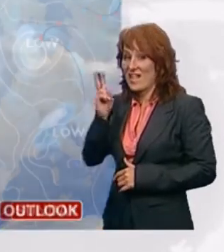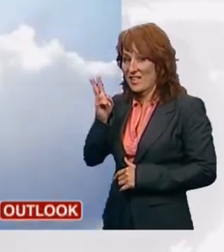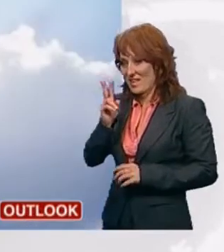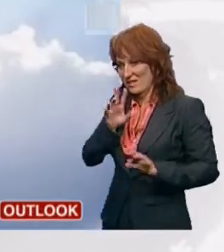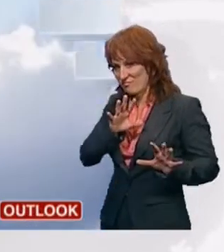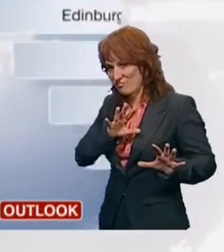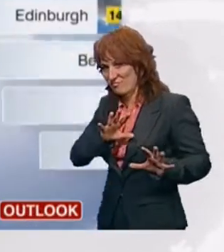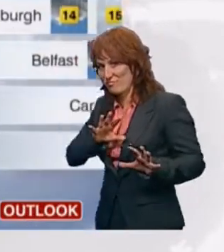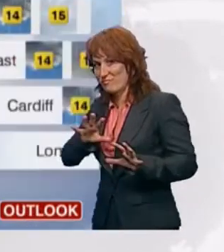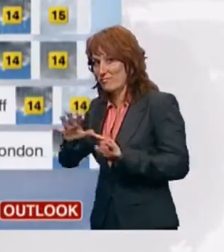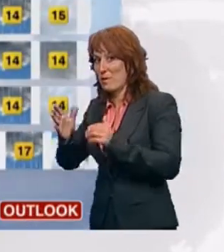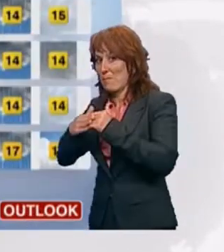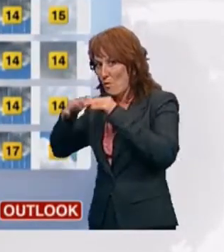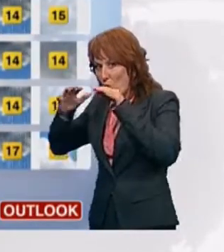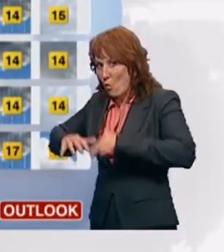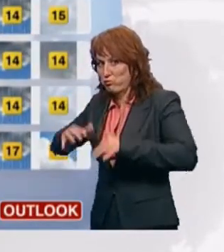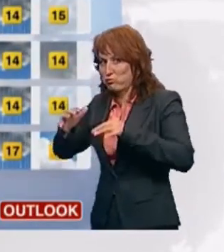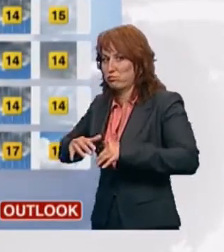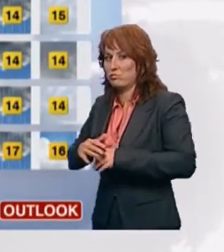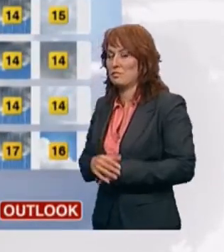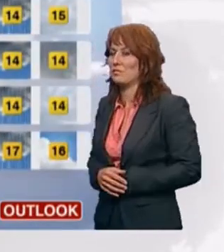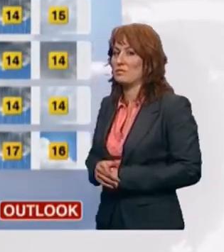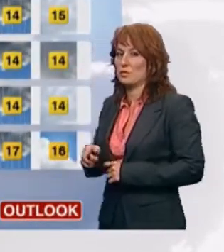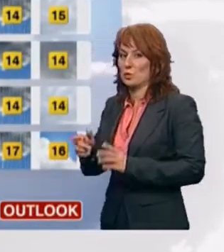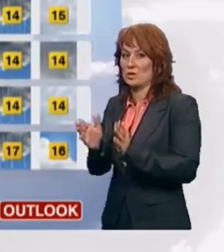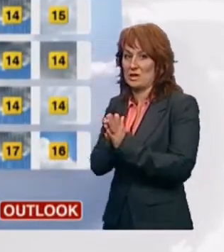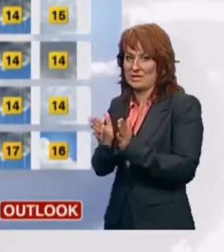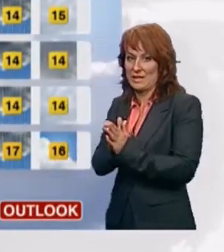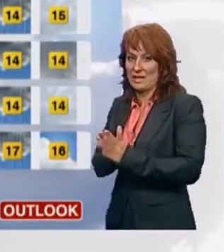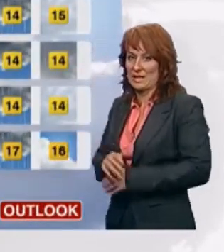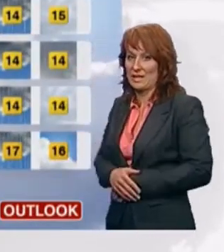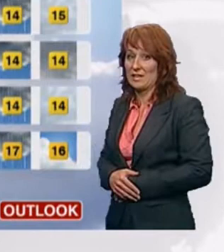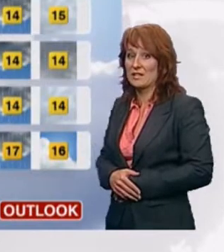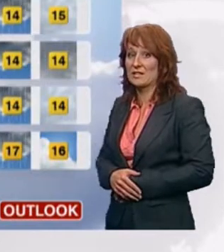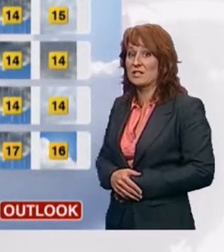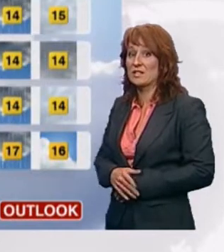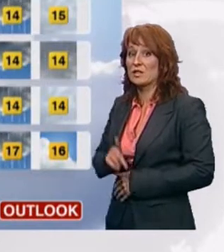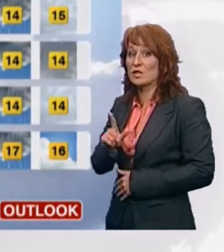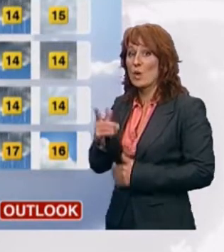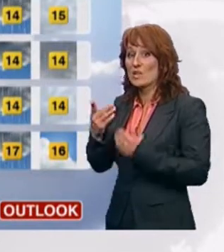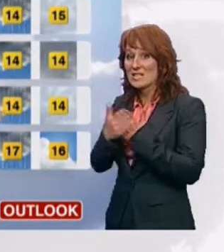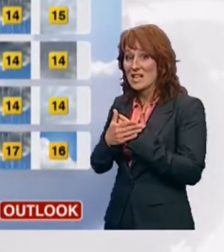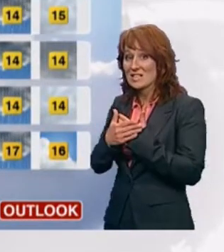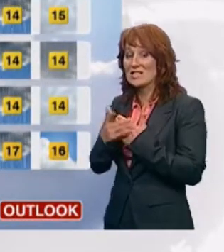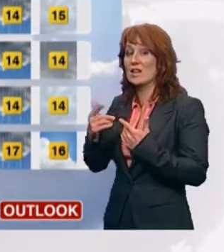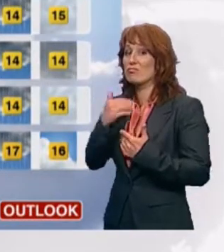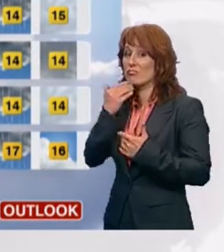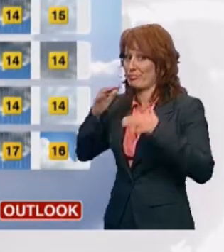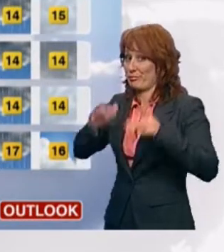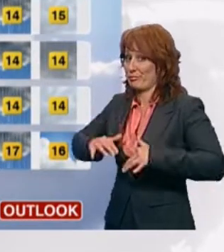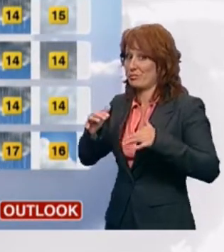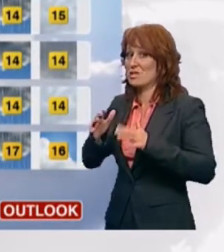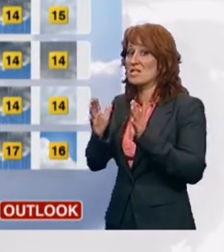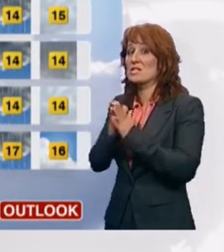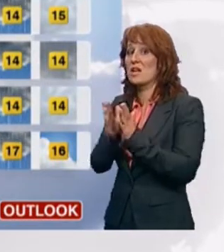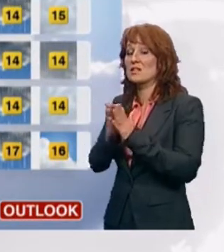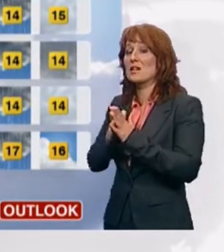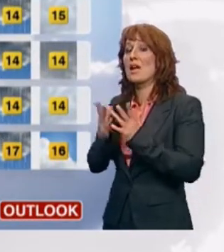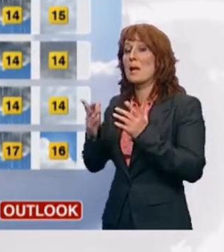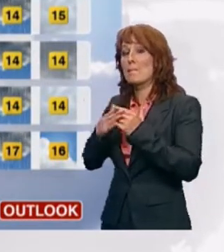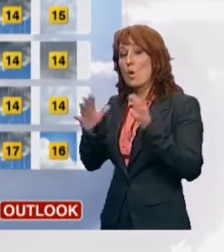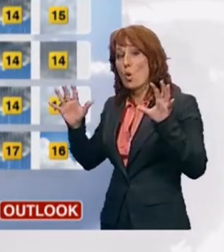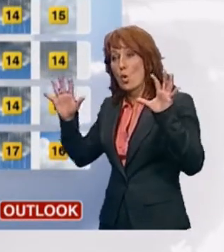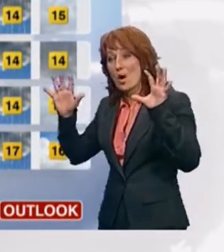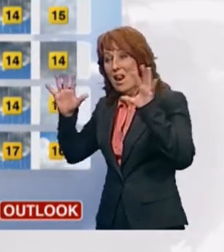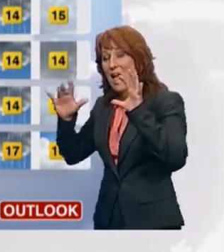system comes into the west with more rain as we go through Sunday. So to put it all together then, for Saturday, plenty of showers around. Sunday, increasing cloud